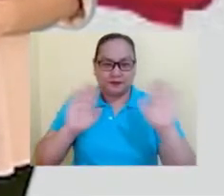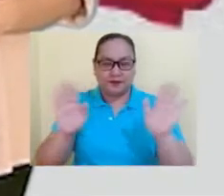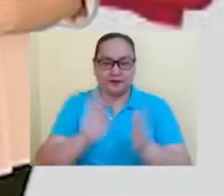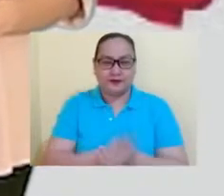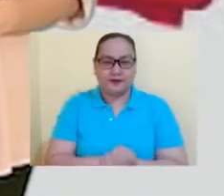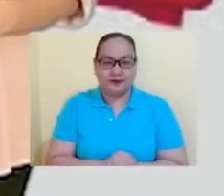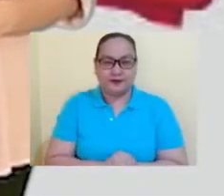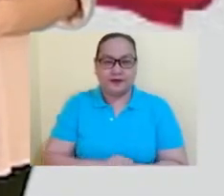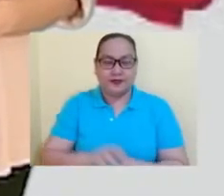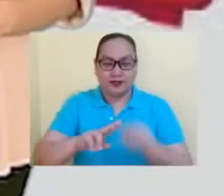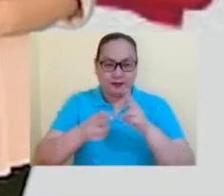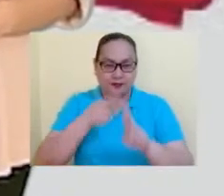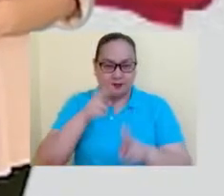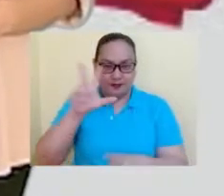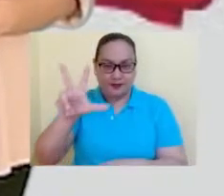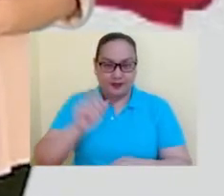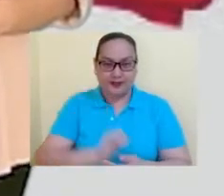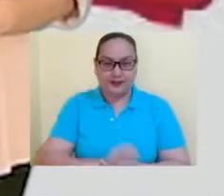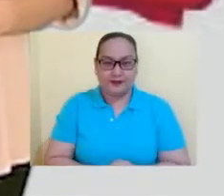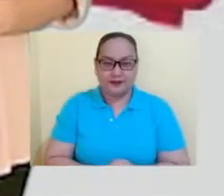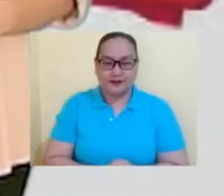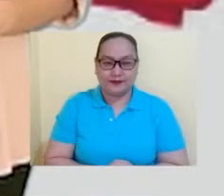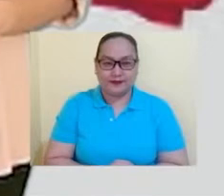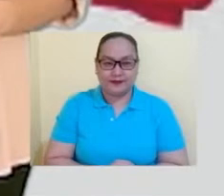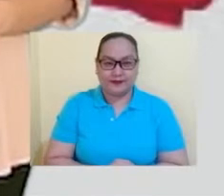Terrific! It is step number 3.